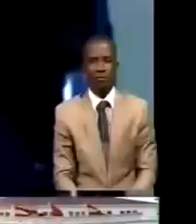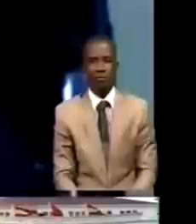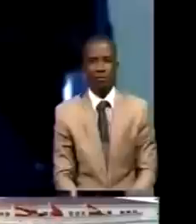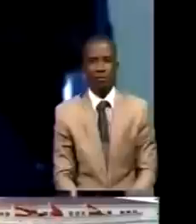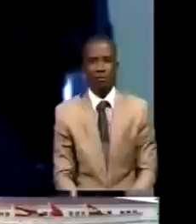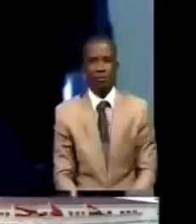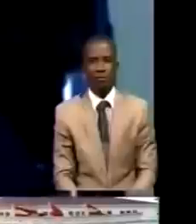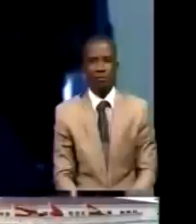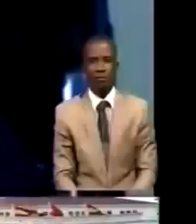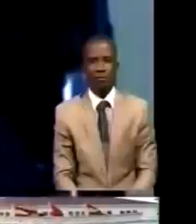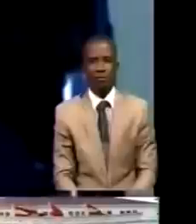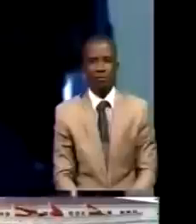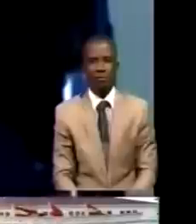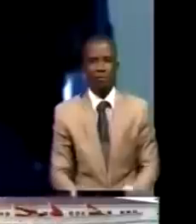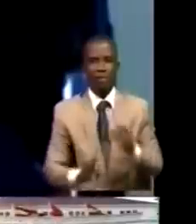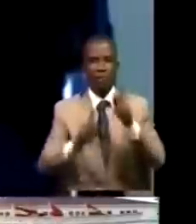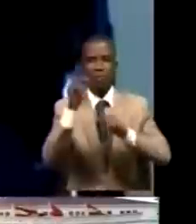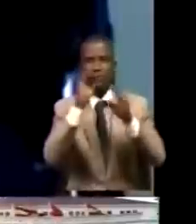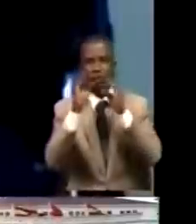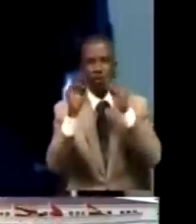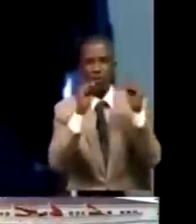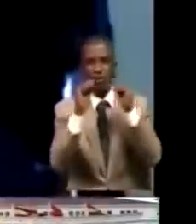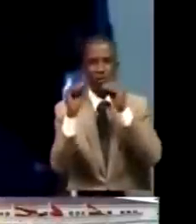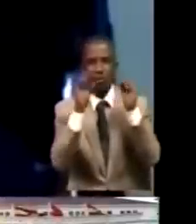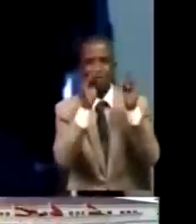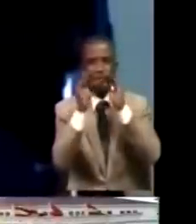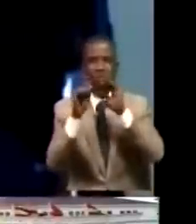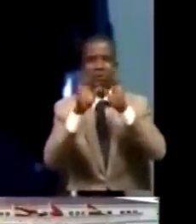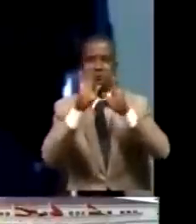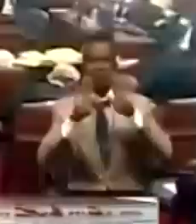Order in court, please. Order.